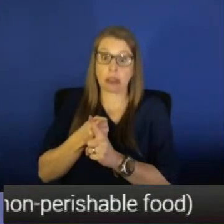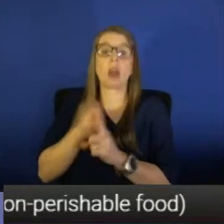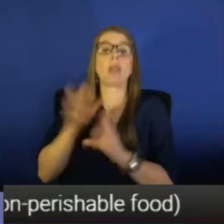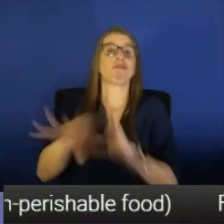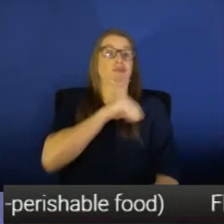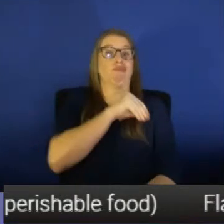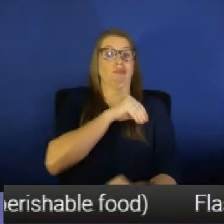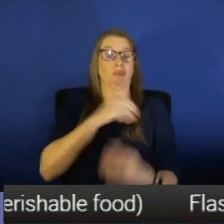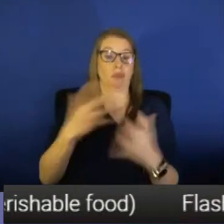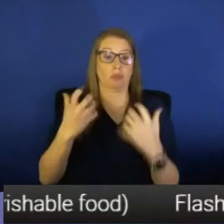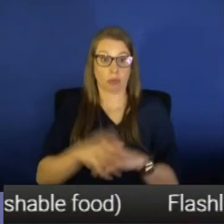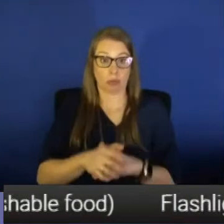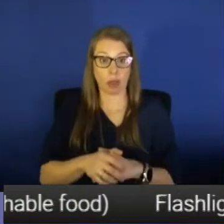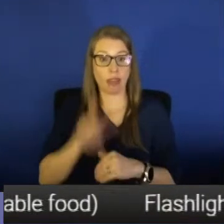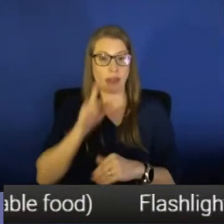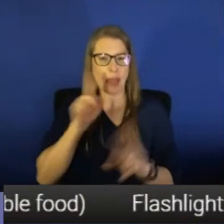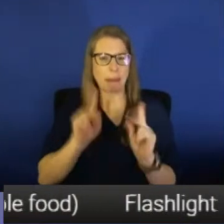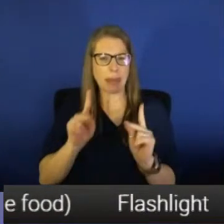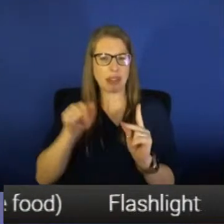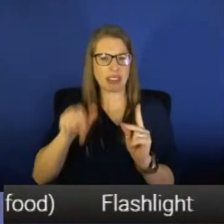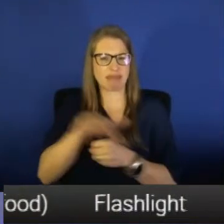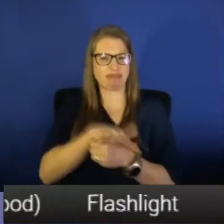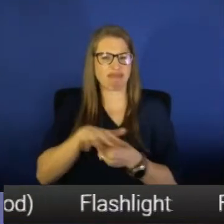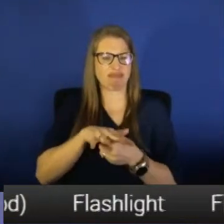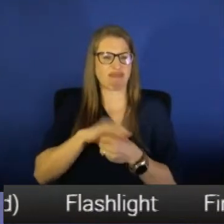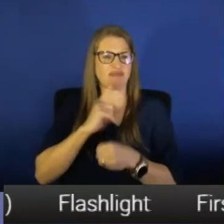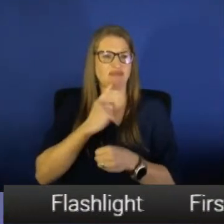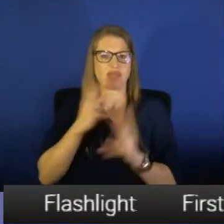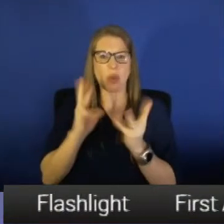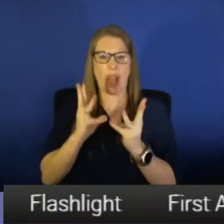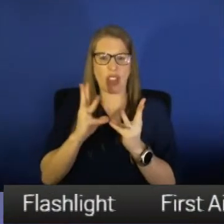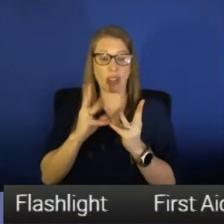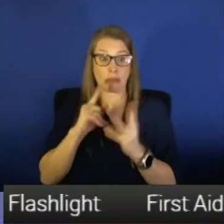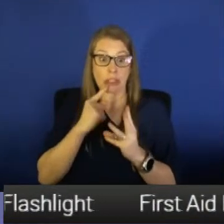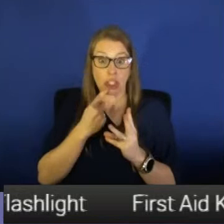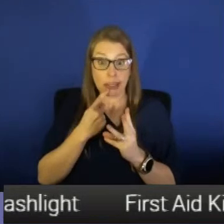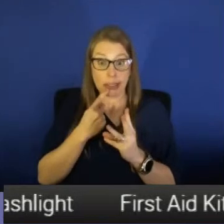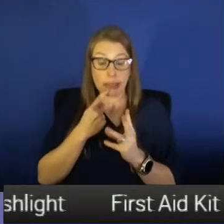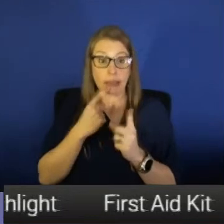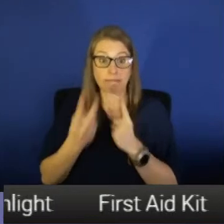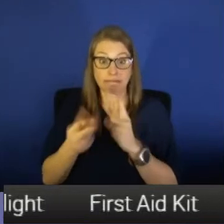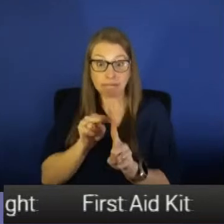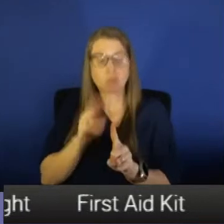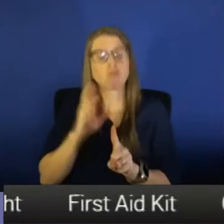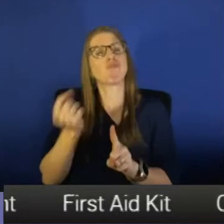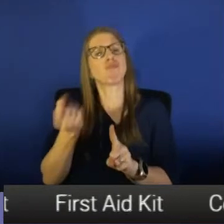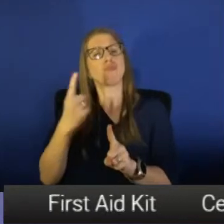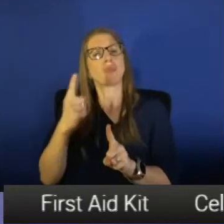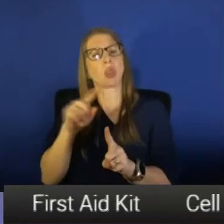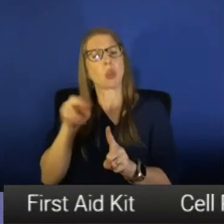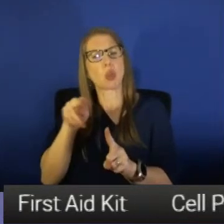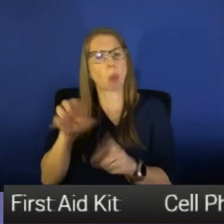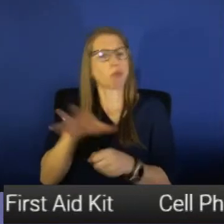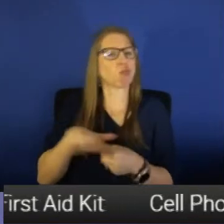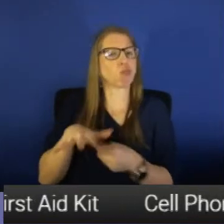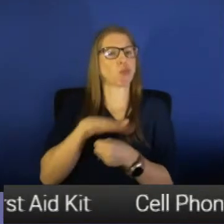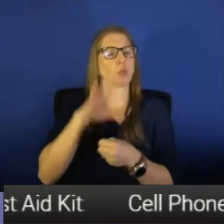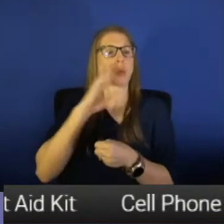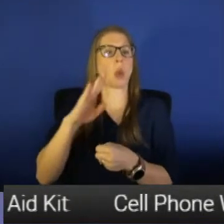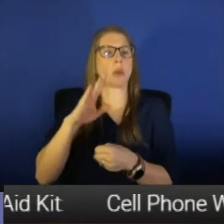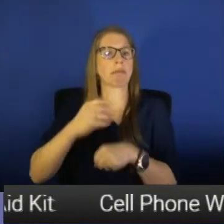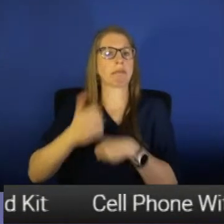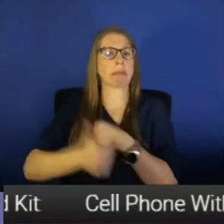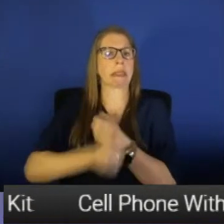this area take severe weather seriously? I mean, we know we live in the zone, but it seems like every year it comes around and we then are